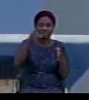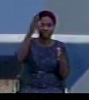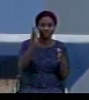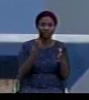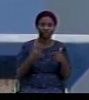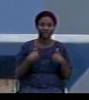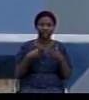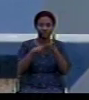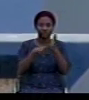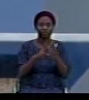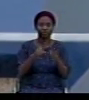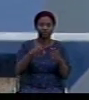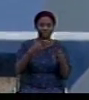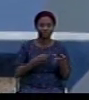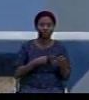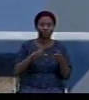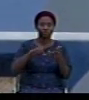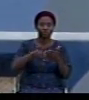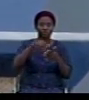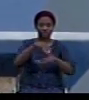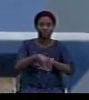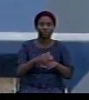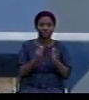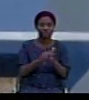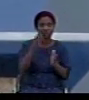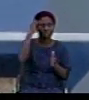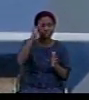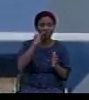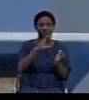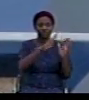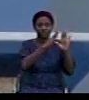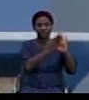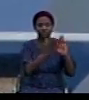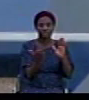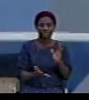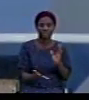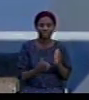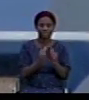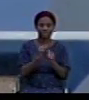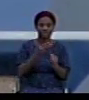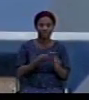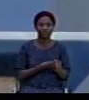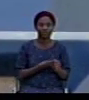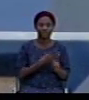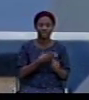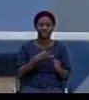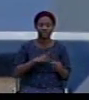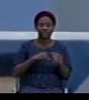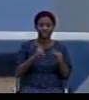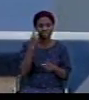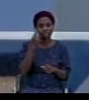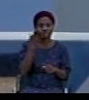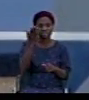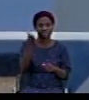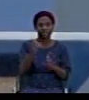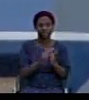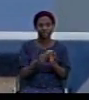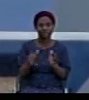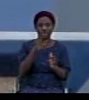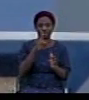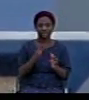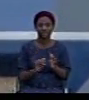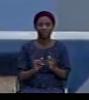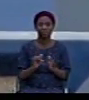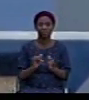tonight that is present here with us. And I could see that they are still trying to interview some